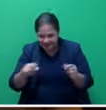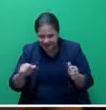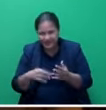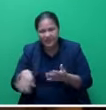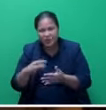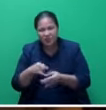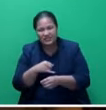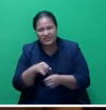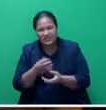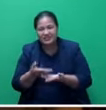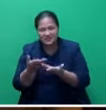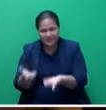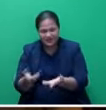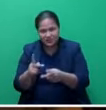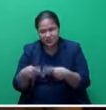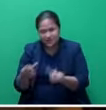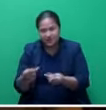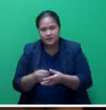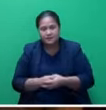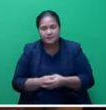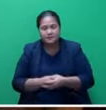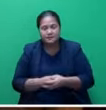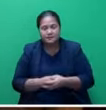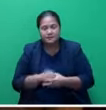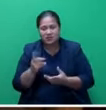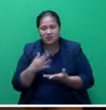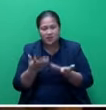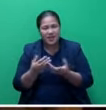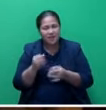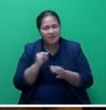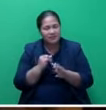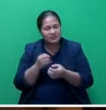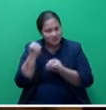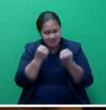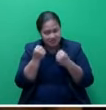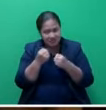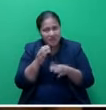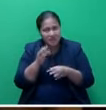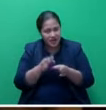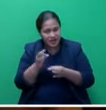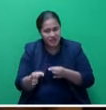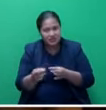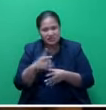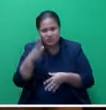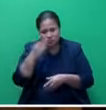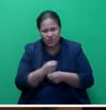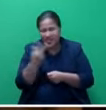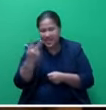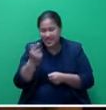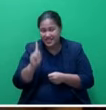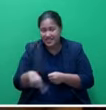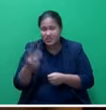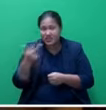inputs. Mr. Speaker, backed by cane planting grant assistance, a total of